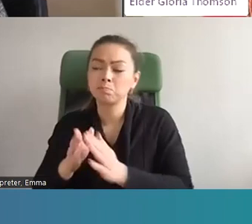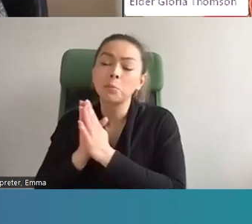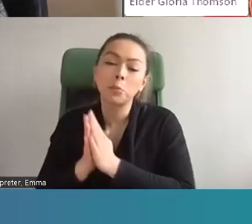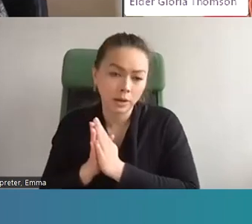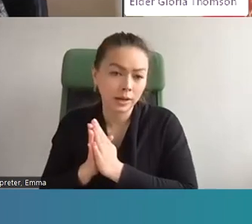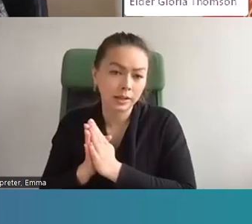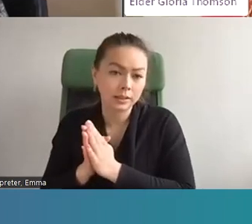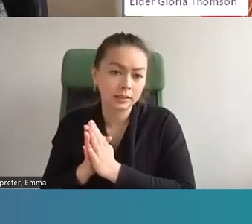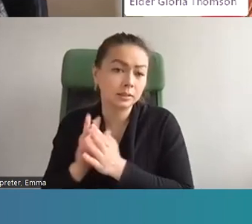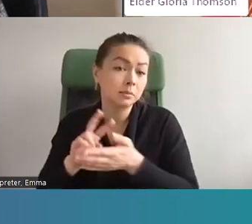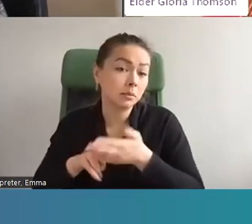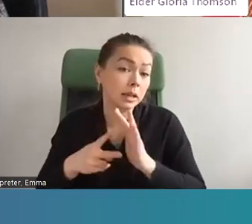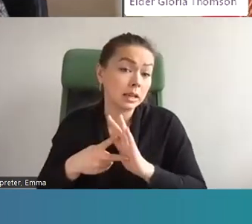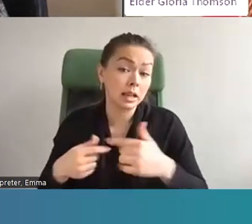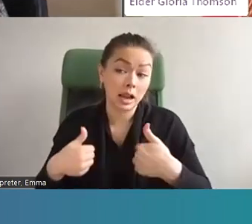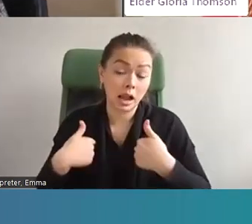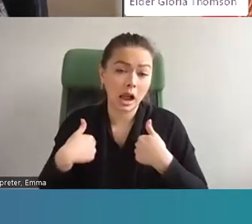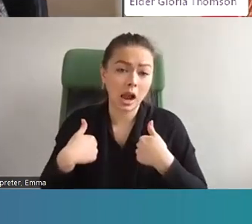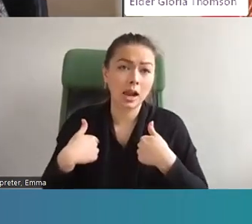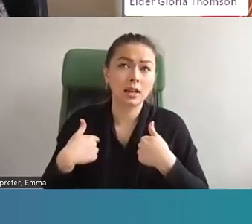in a pertinent way.